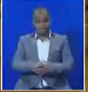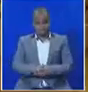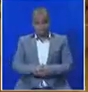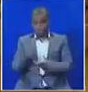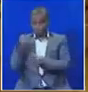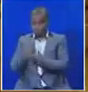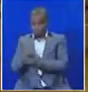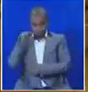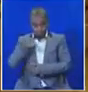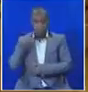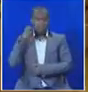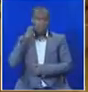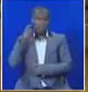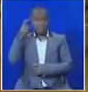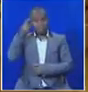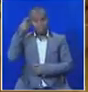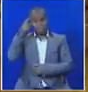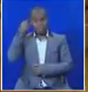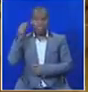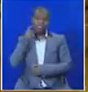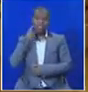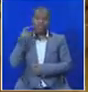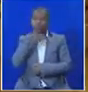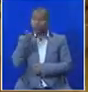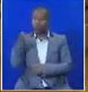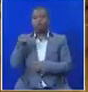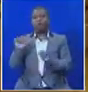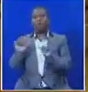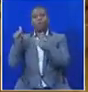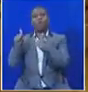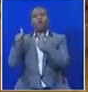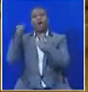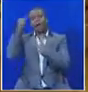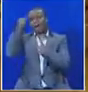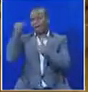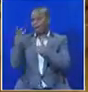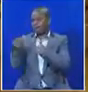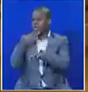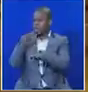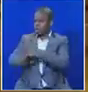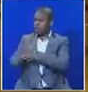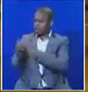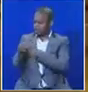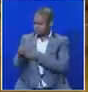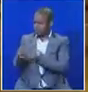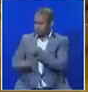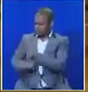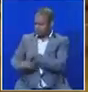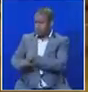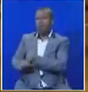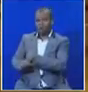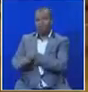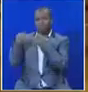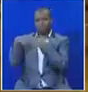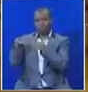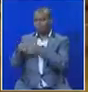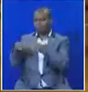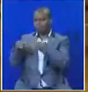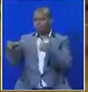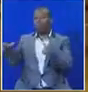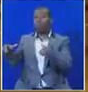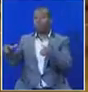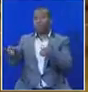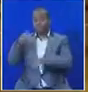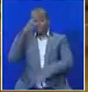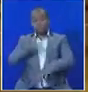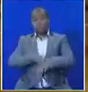for those with good ideas and ambition to get their enterprises off the ground. In order to succeed, small businesses require capital to allow